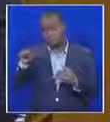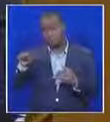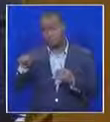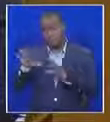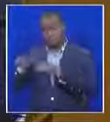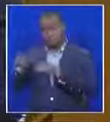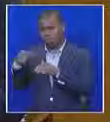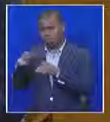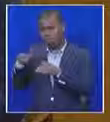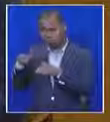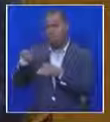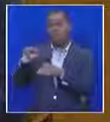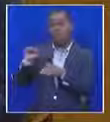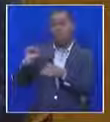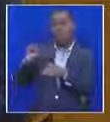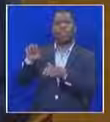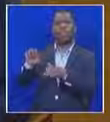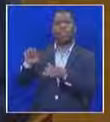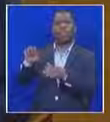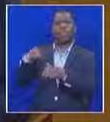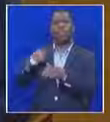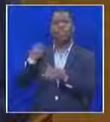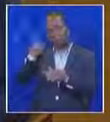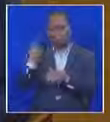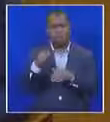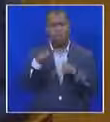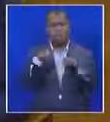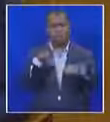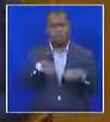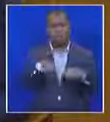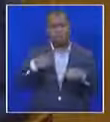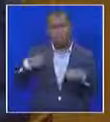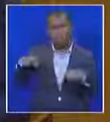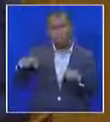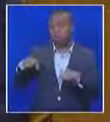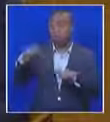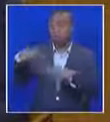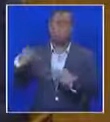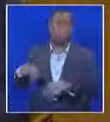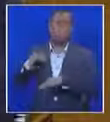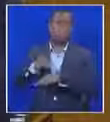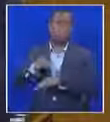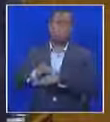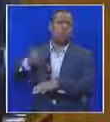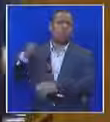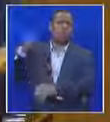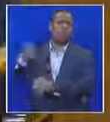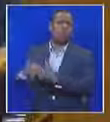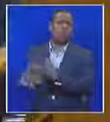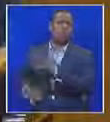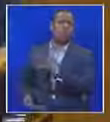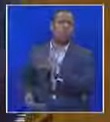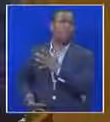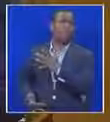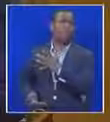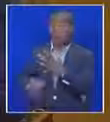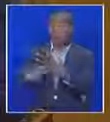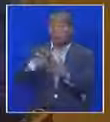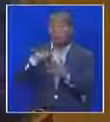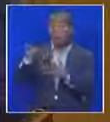Without doubt, it's become quite clear that South African Airways is in financial and operational difficulty. But all of this process of South